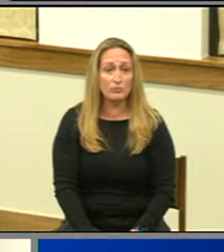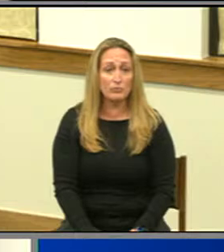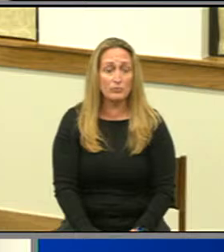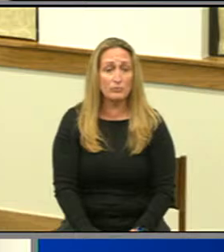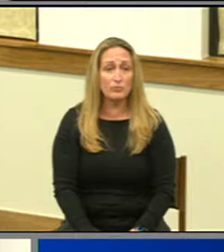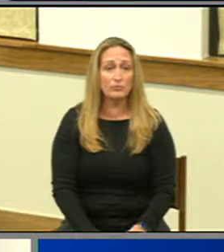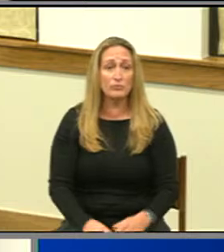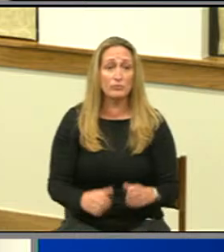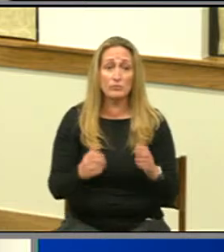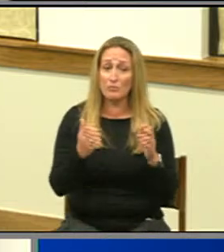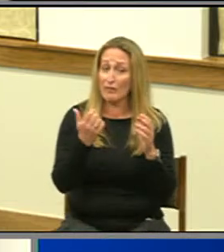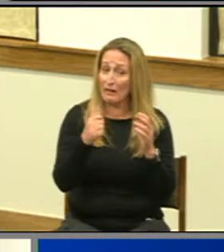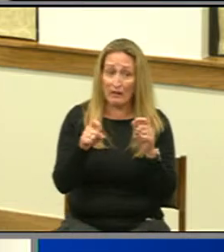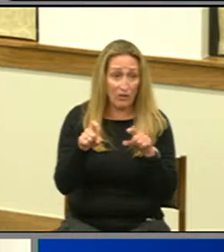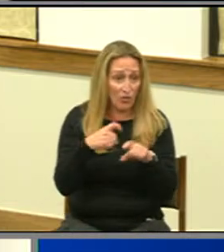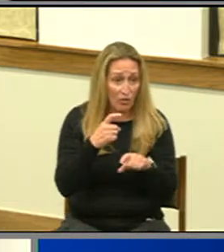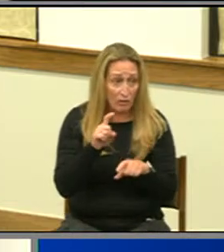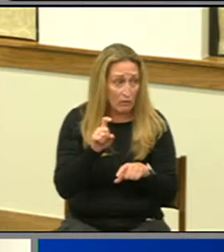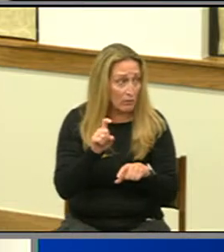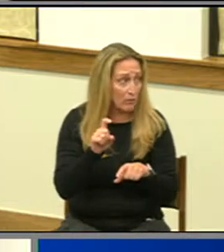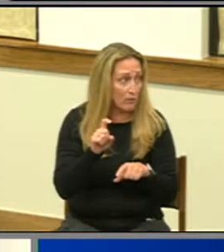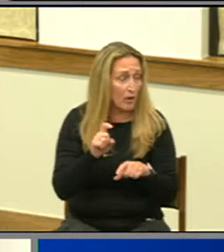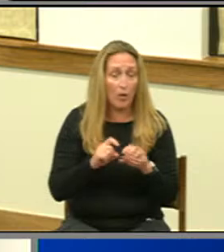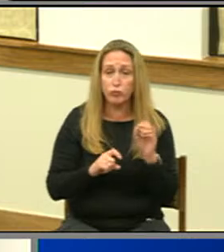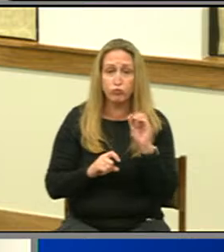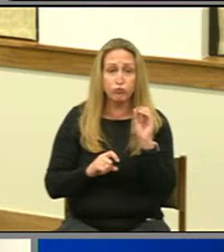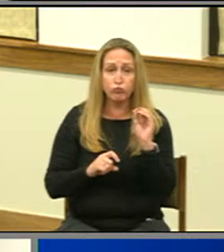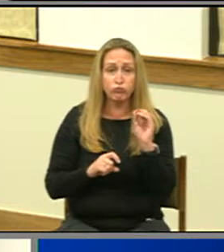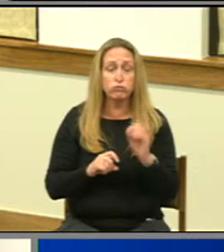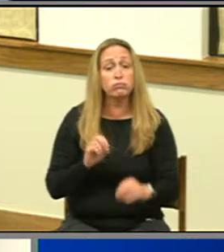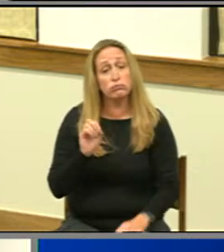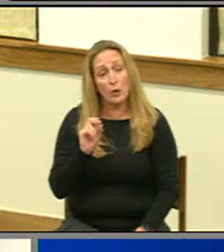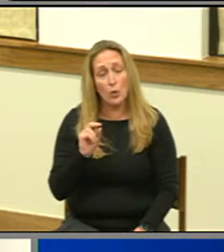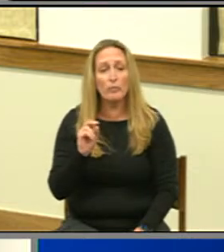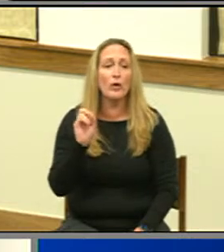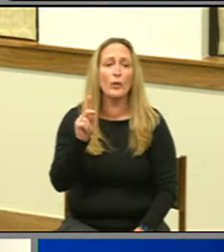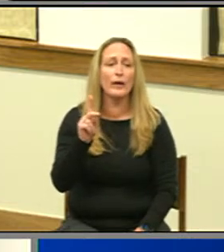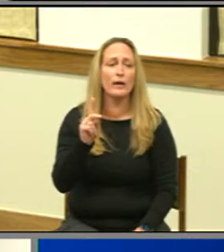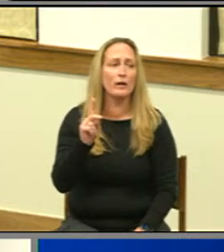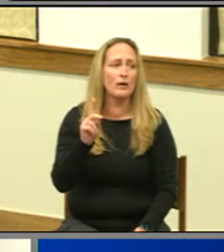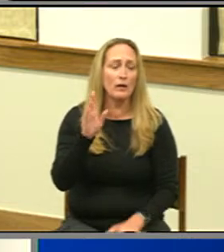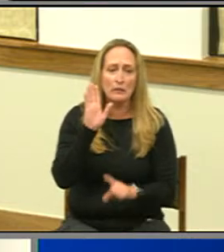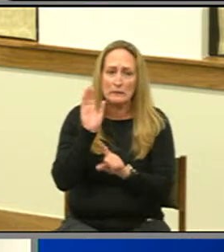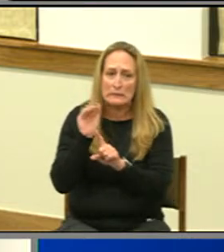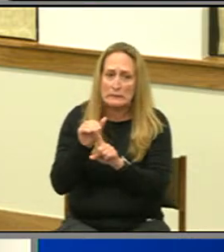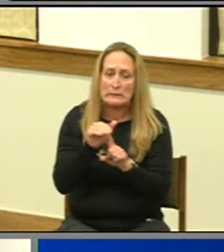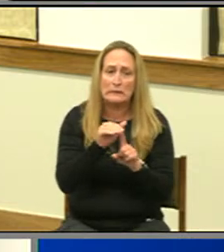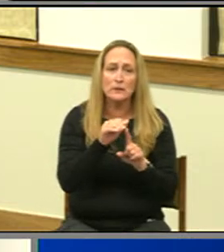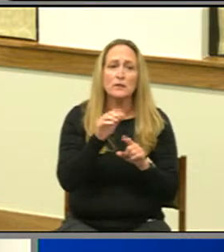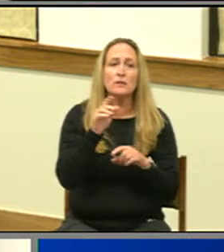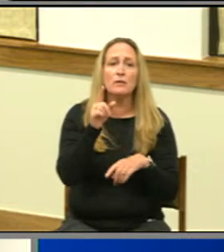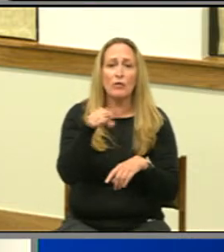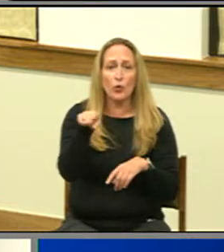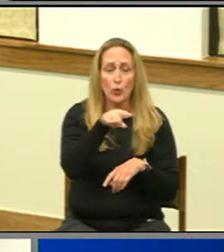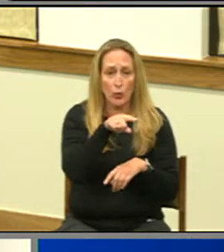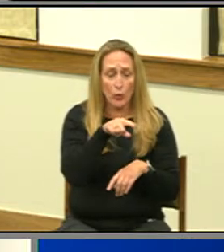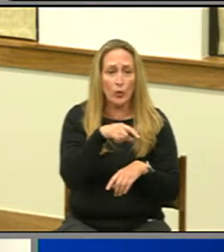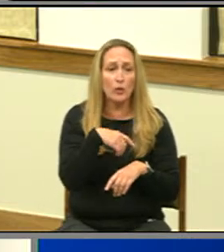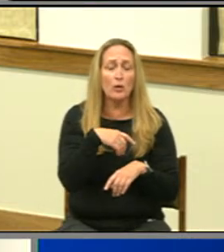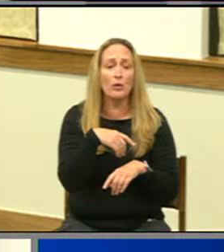Just a friend, any caller, Lina? No? Okay. Just friendly reminder also for all the viewer and the